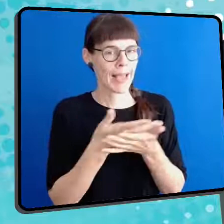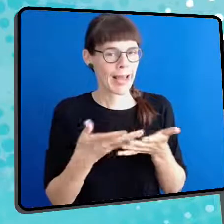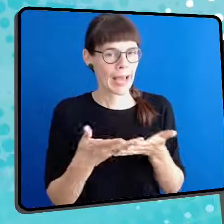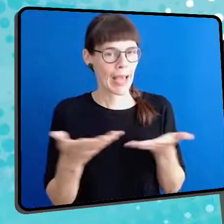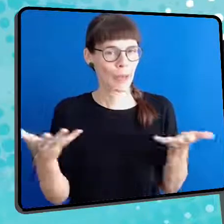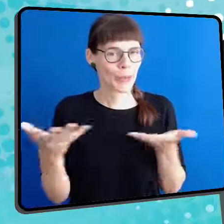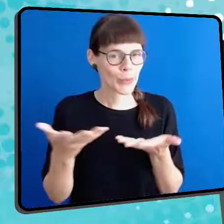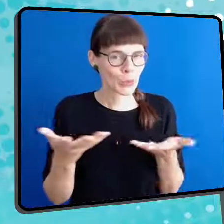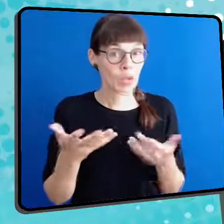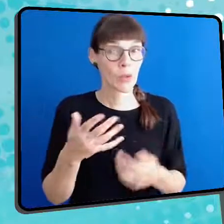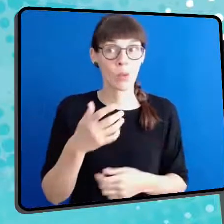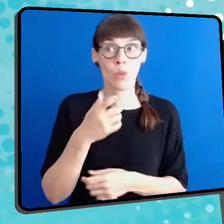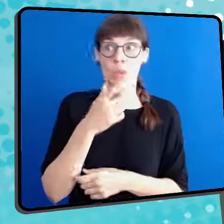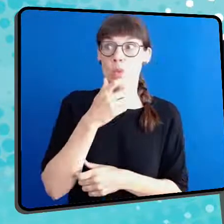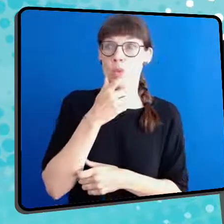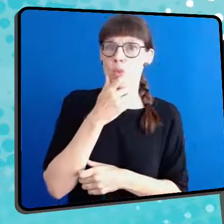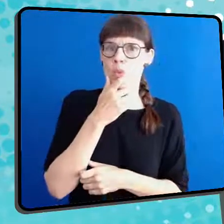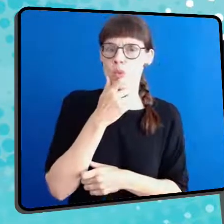Ooh.